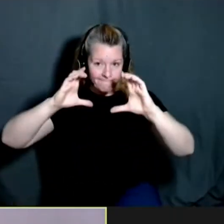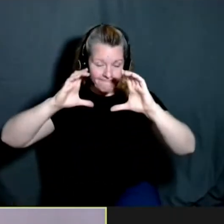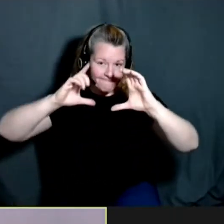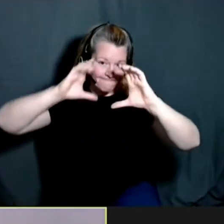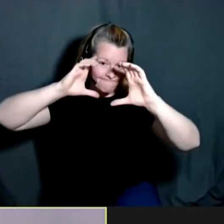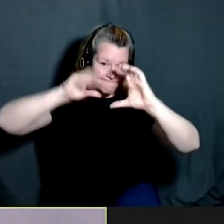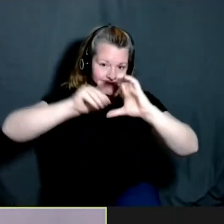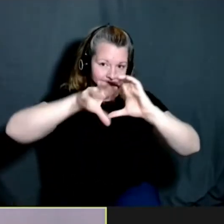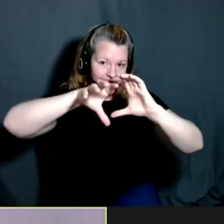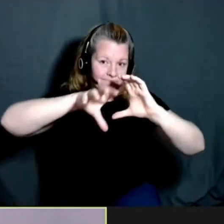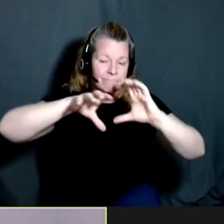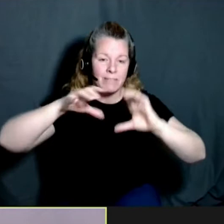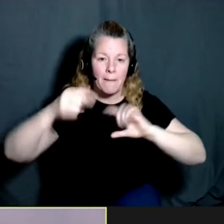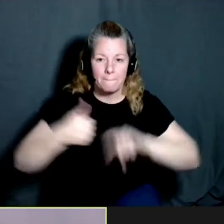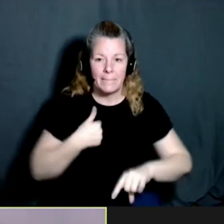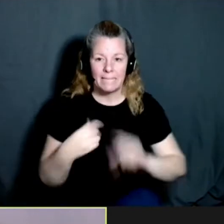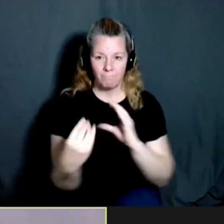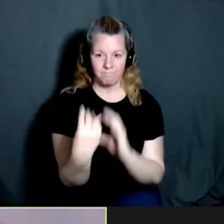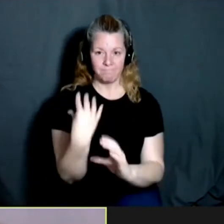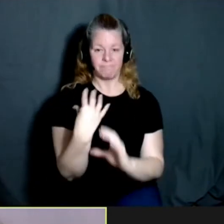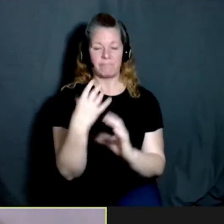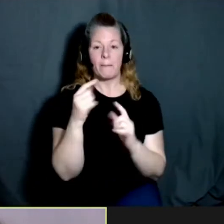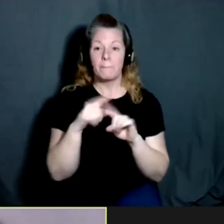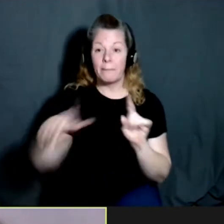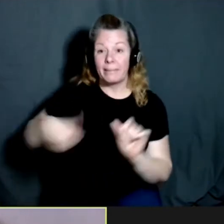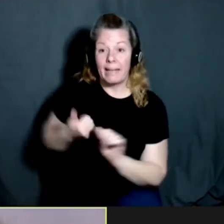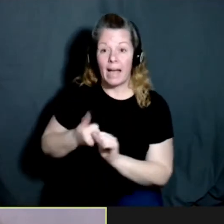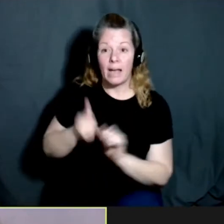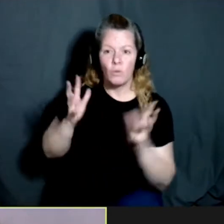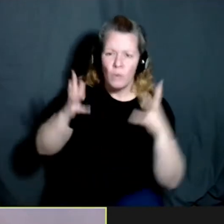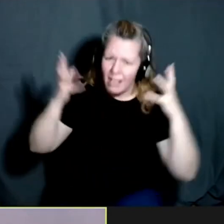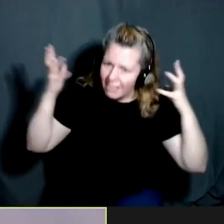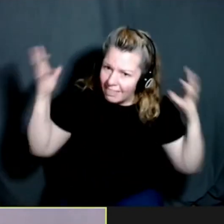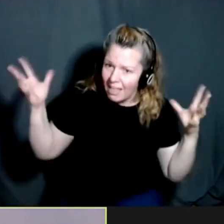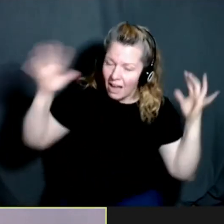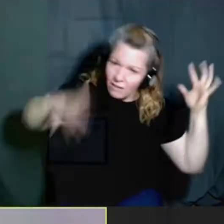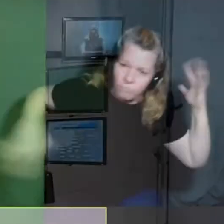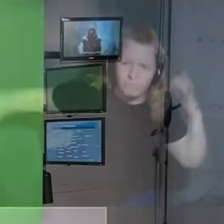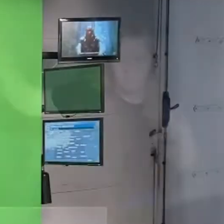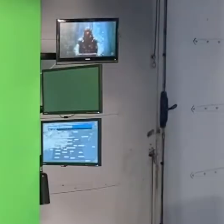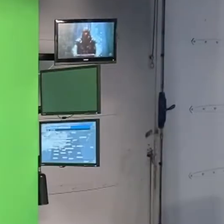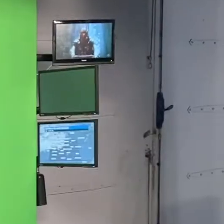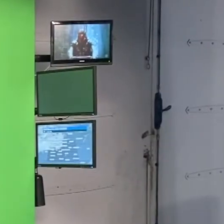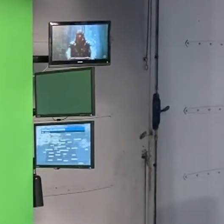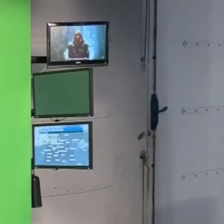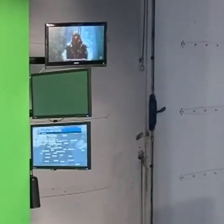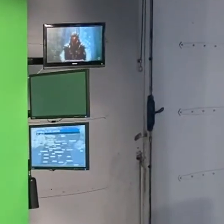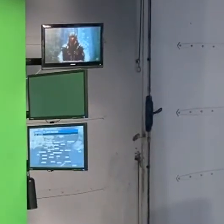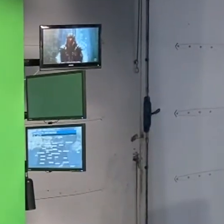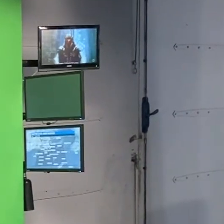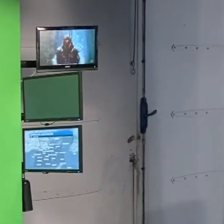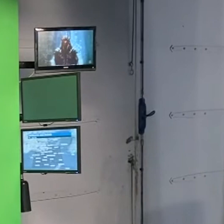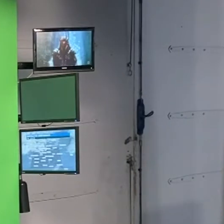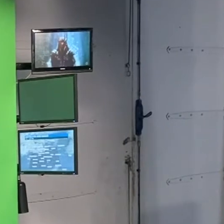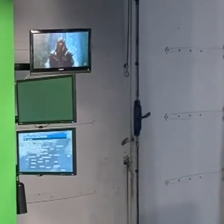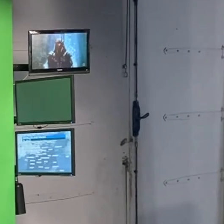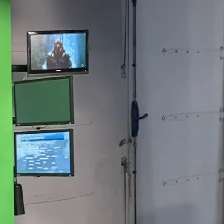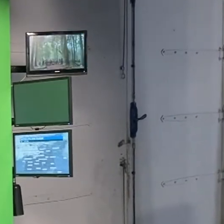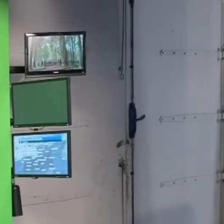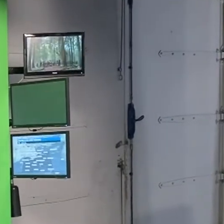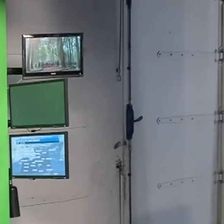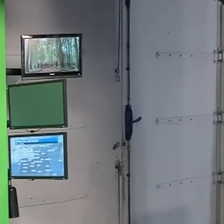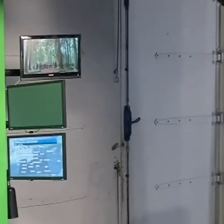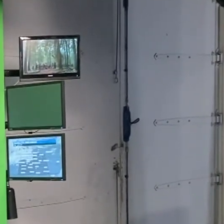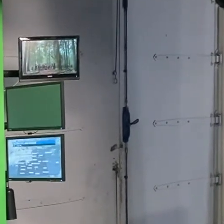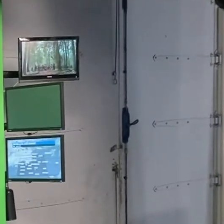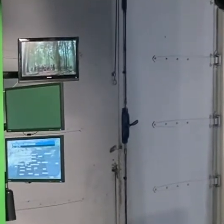action. There's a ton of equipment and computers that we use to broadcast as well. Lauren also talked about the green screen she uses